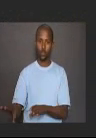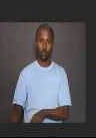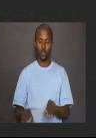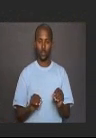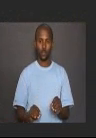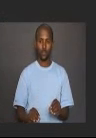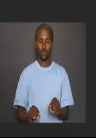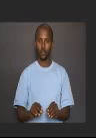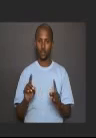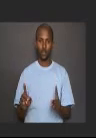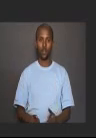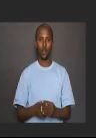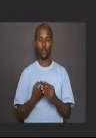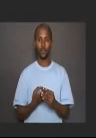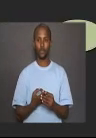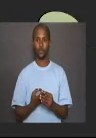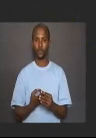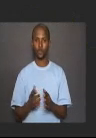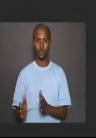Students, let's get ready.